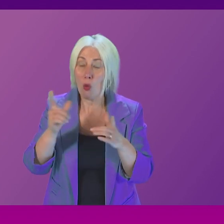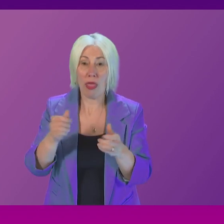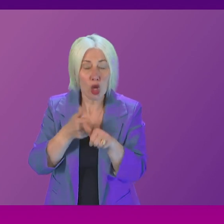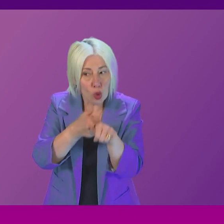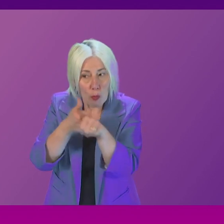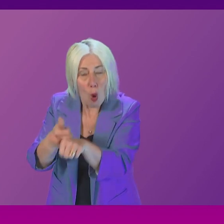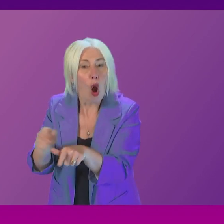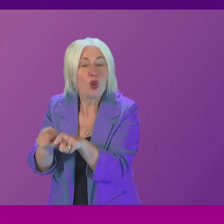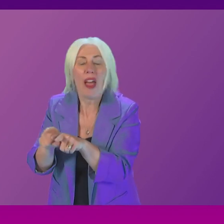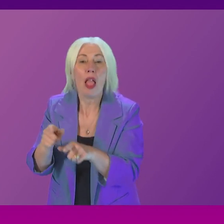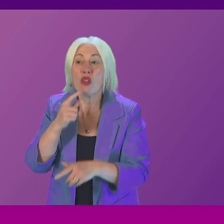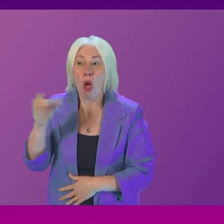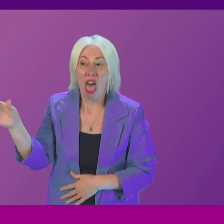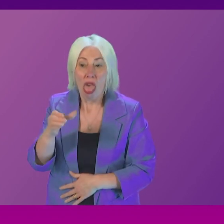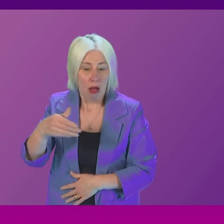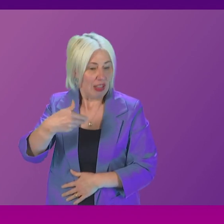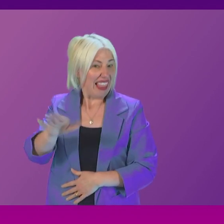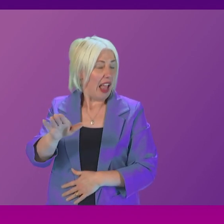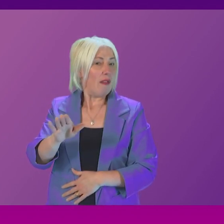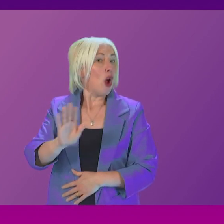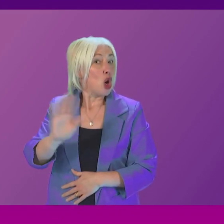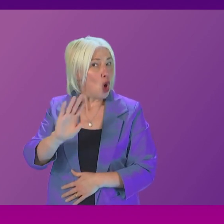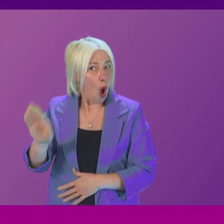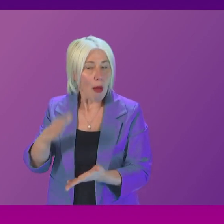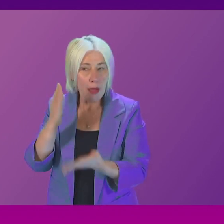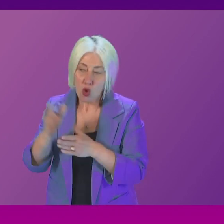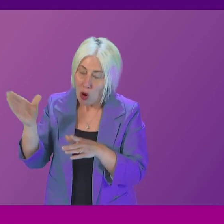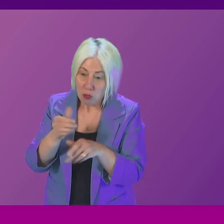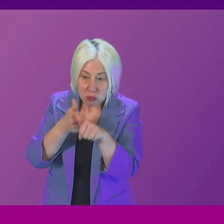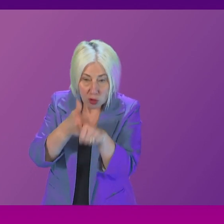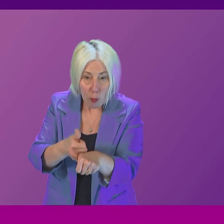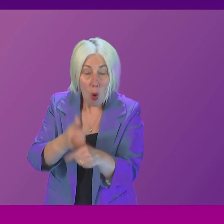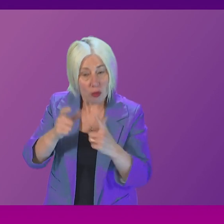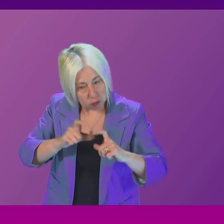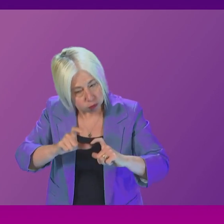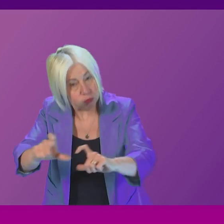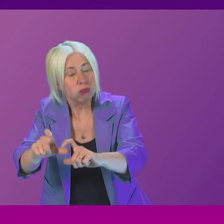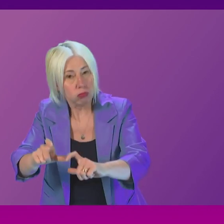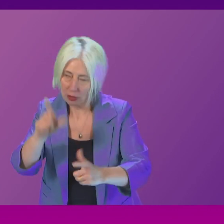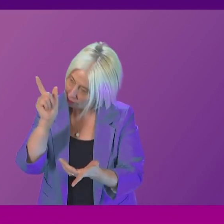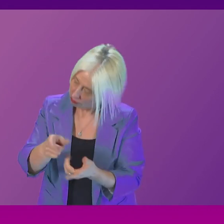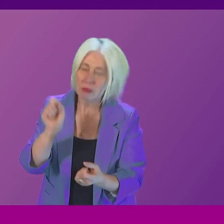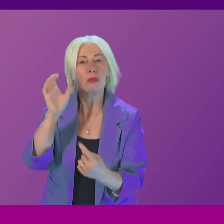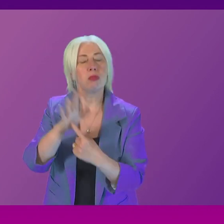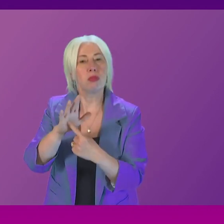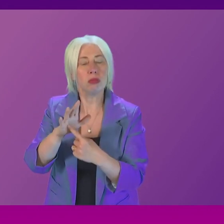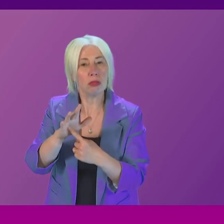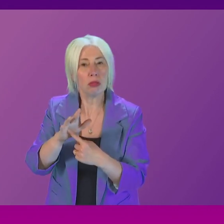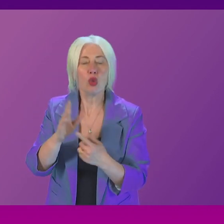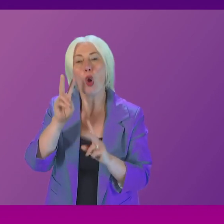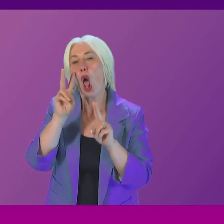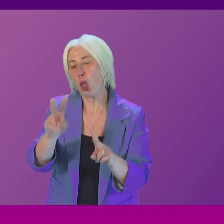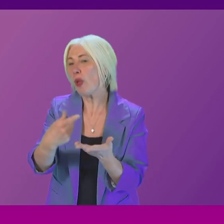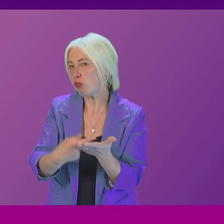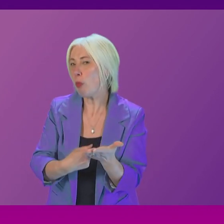support so they don't just end up in employment but can retain that employment, I think is hugely important. So I will look at the